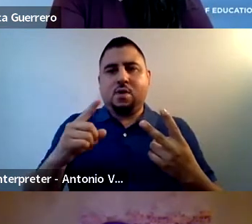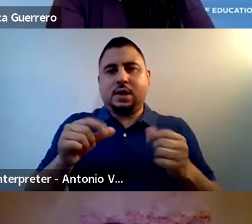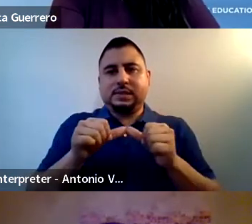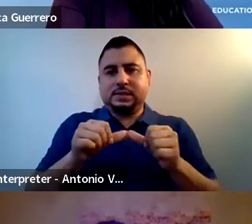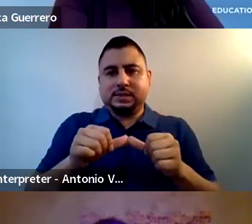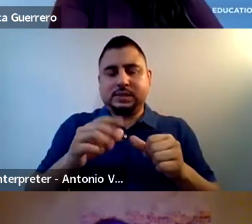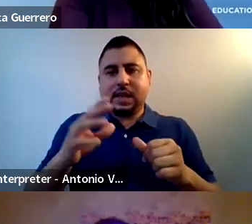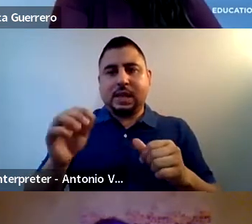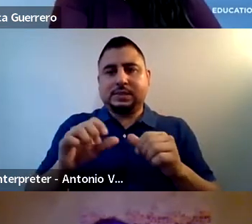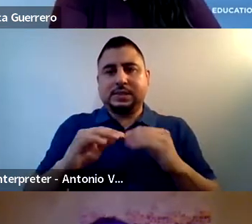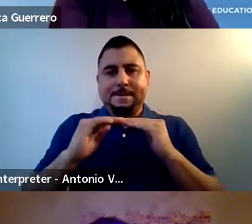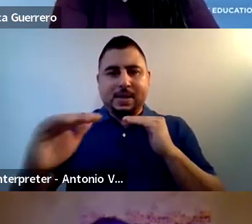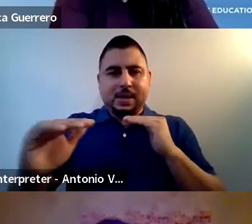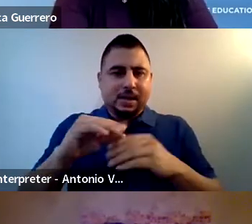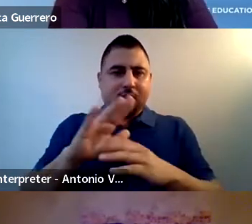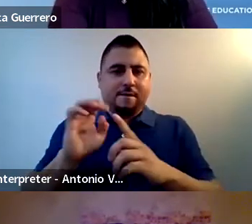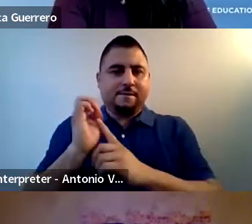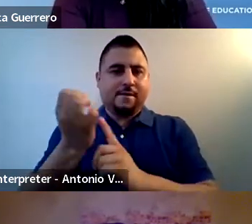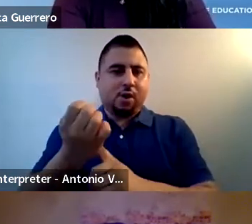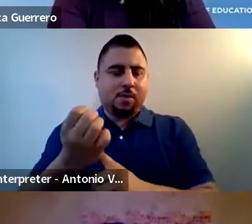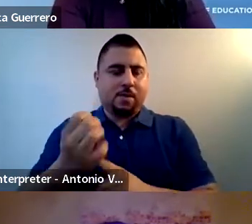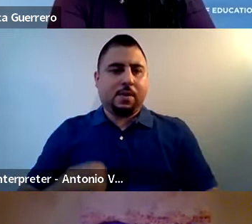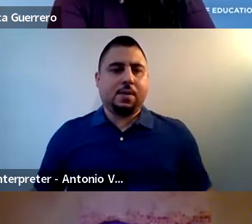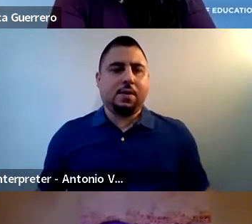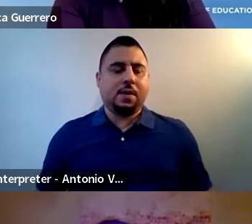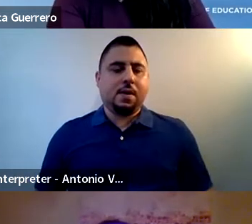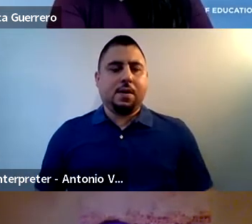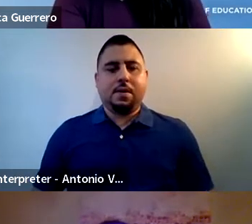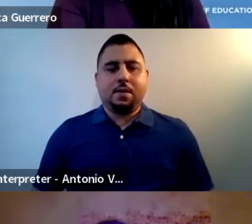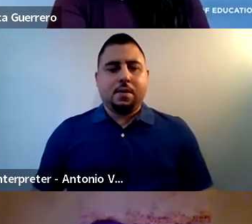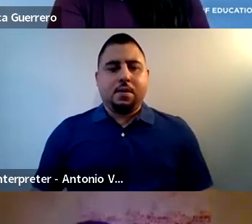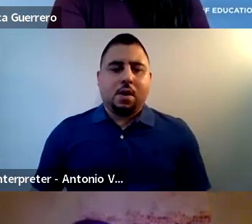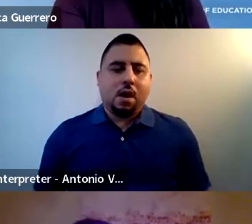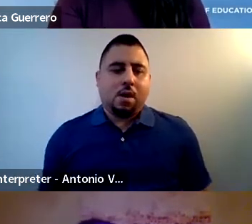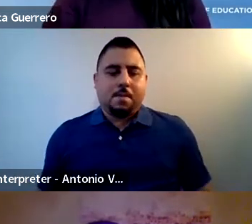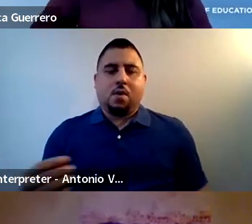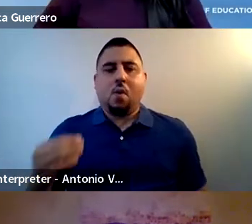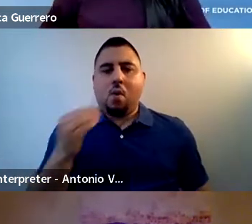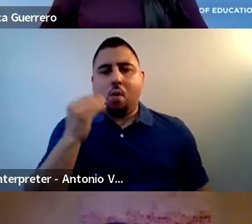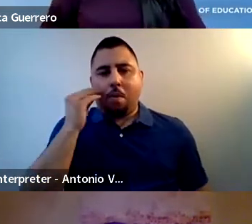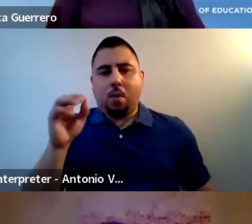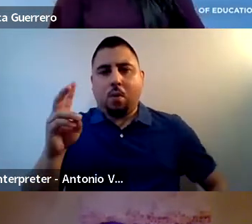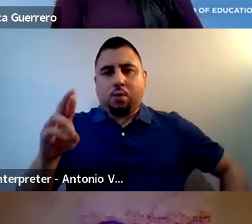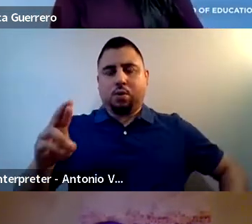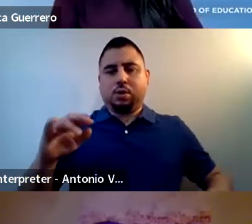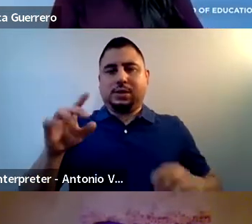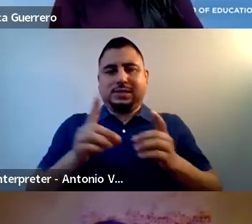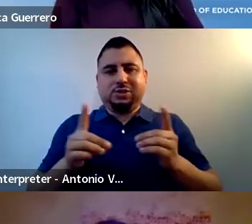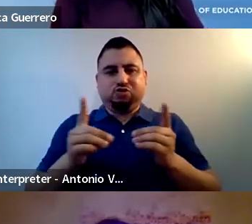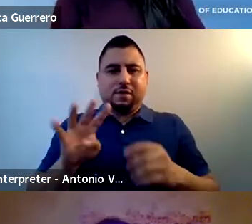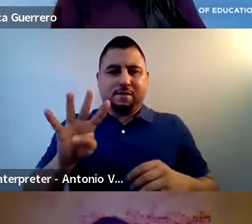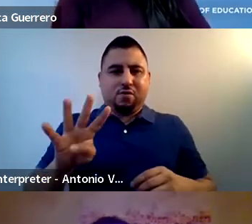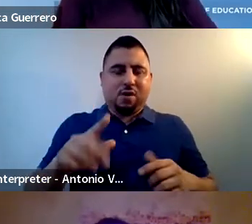consistency and stability in their environment. Being a homeowner in District 4, having lived in this home